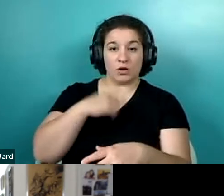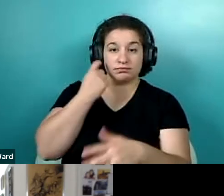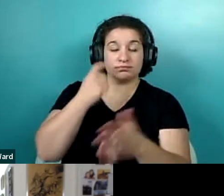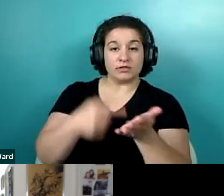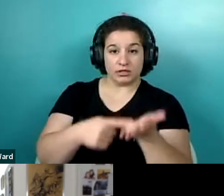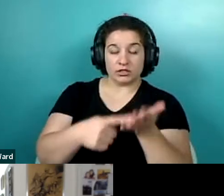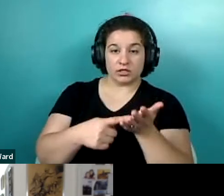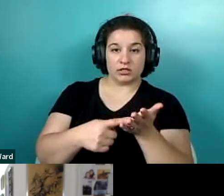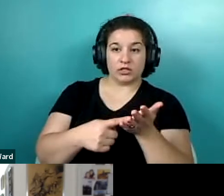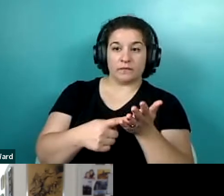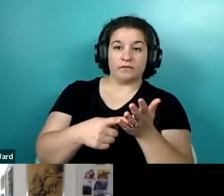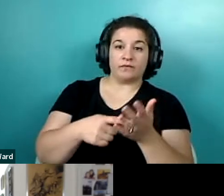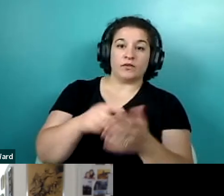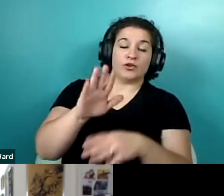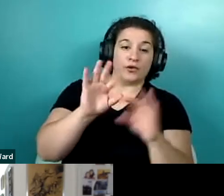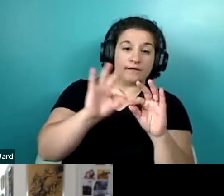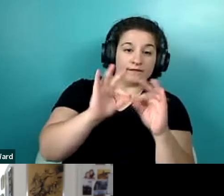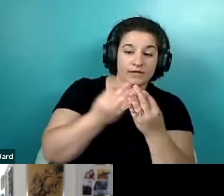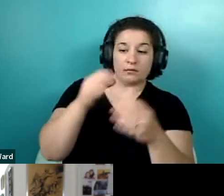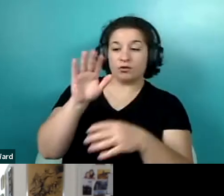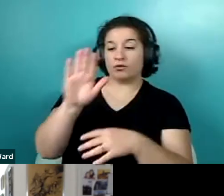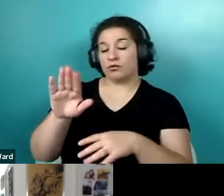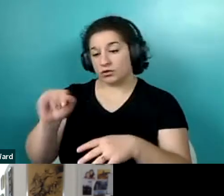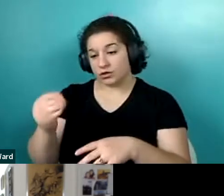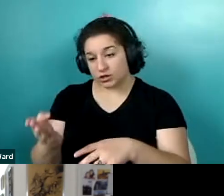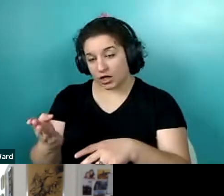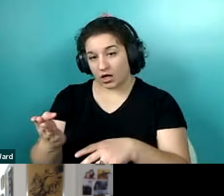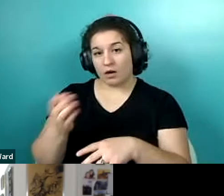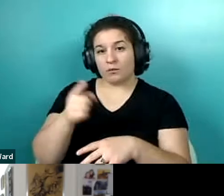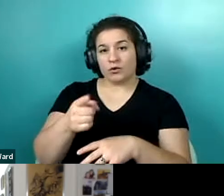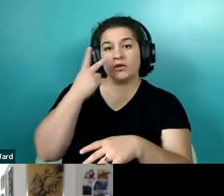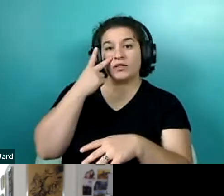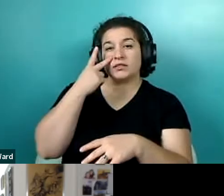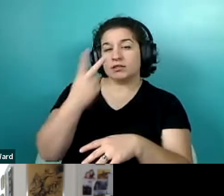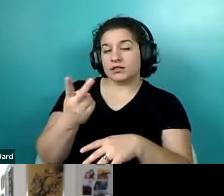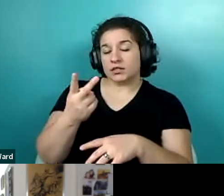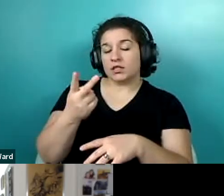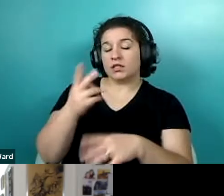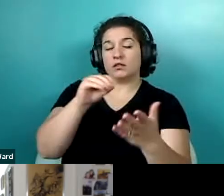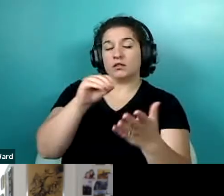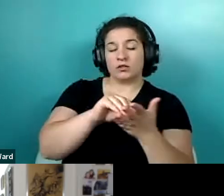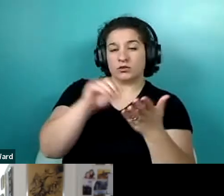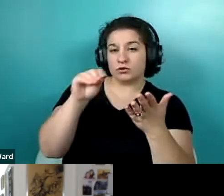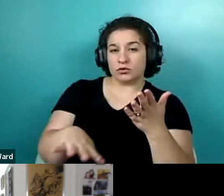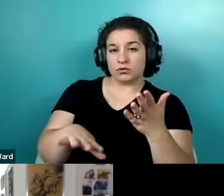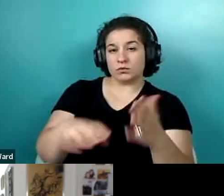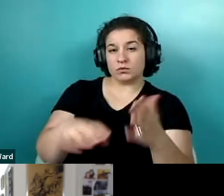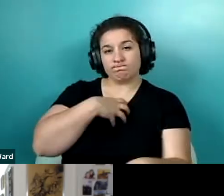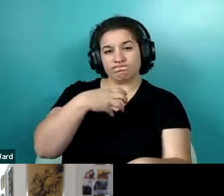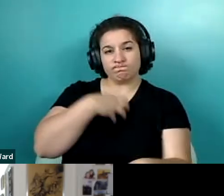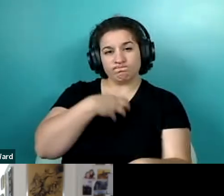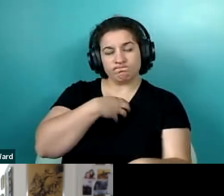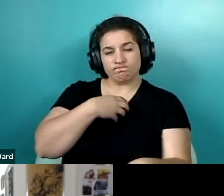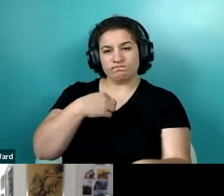in your family or in your job are seeing that students are complaining that they're not getting